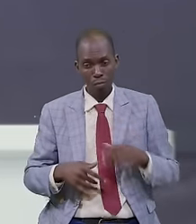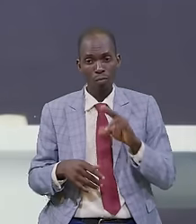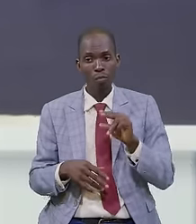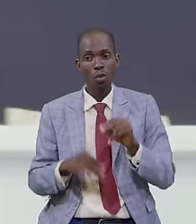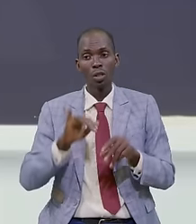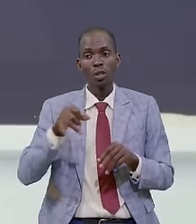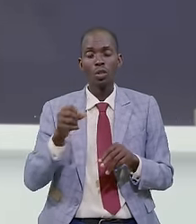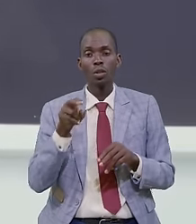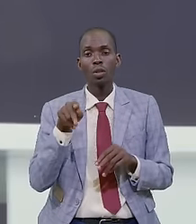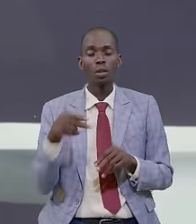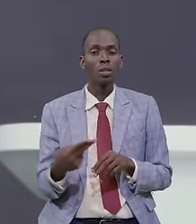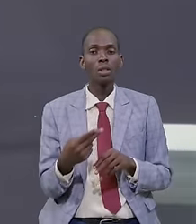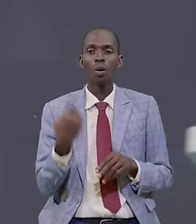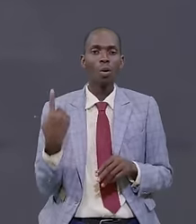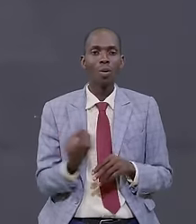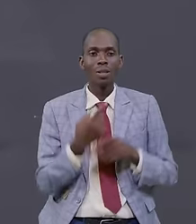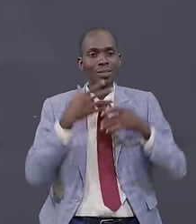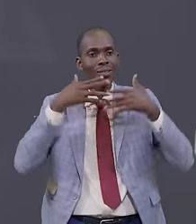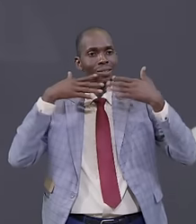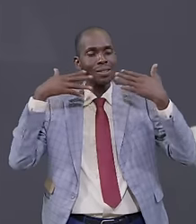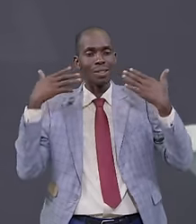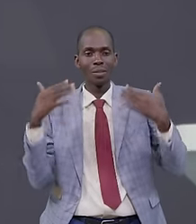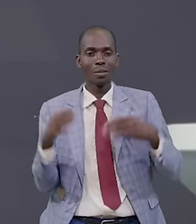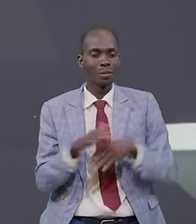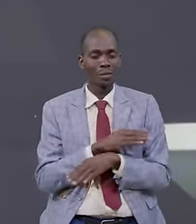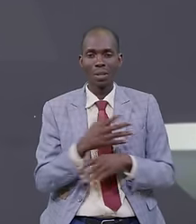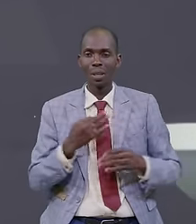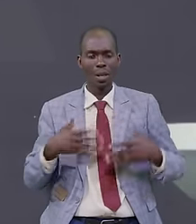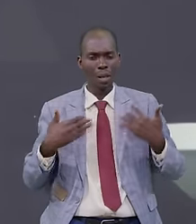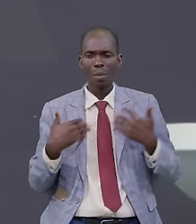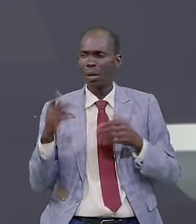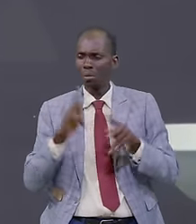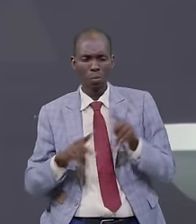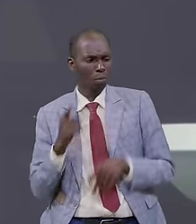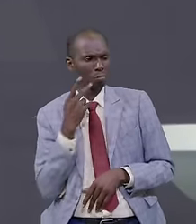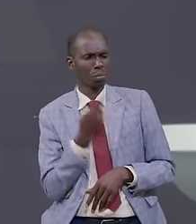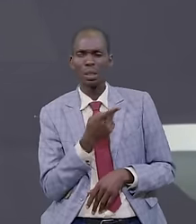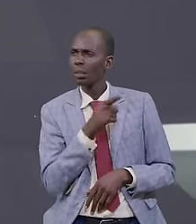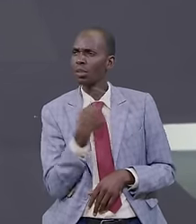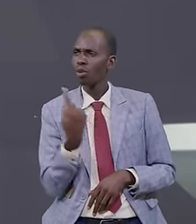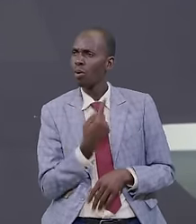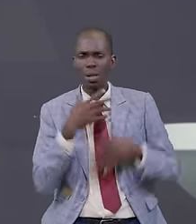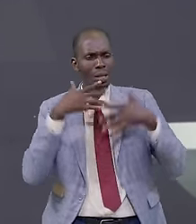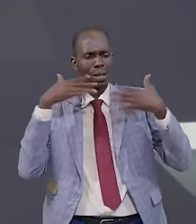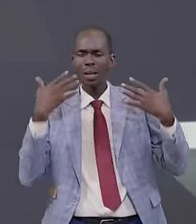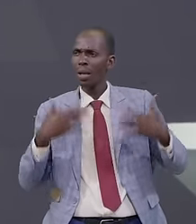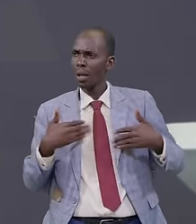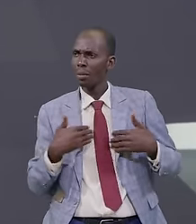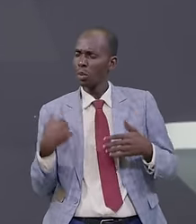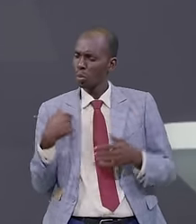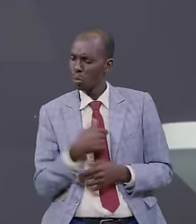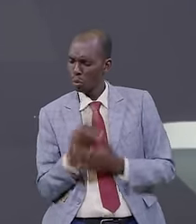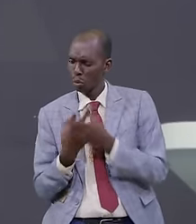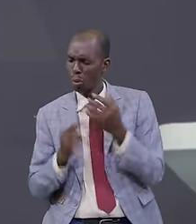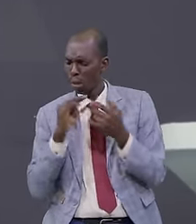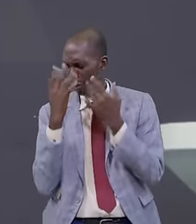And he looked up as somebody they could talk to. He was not carrying his problems on his face. He